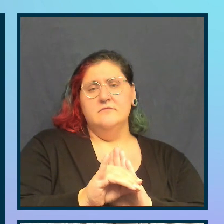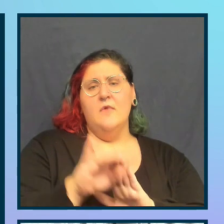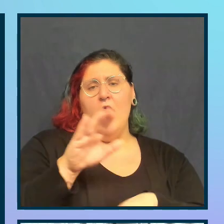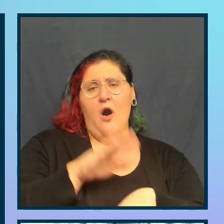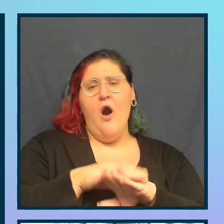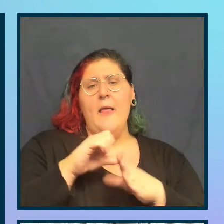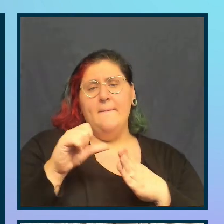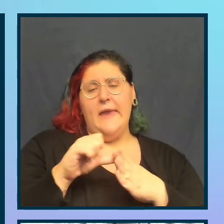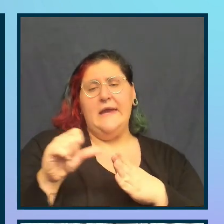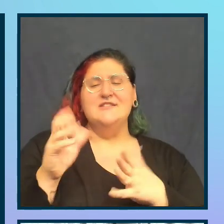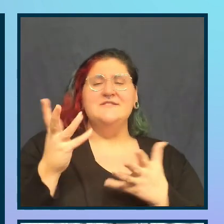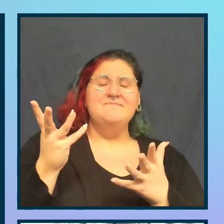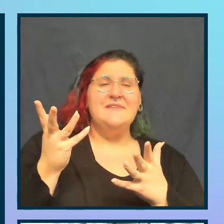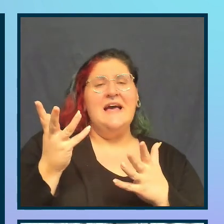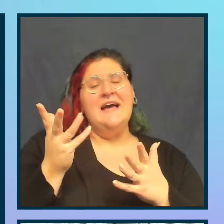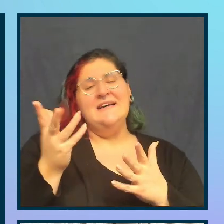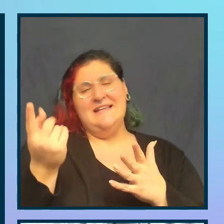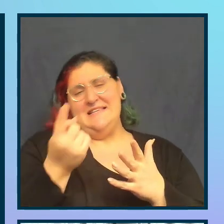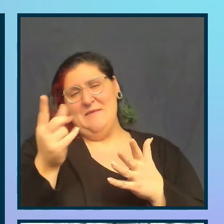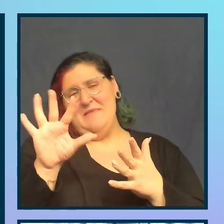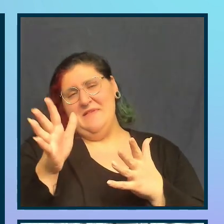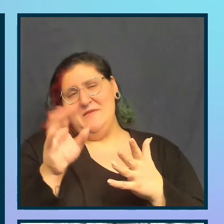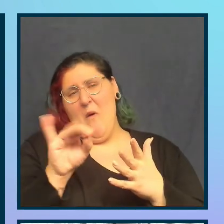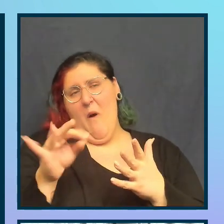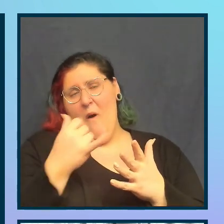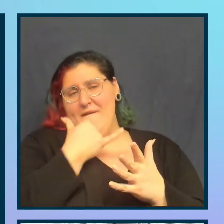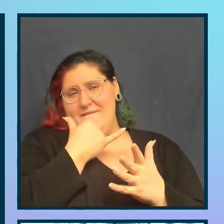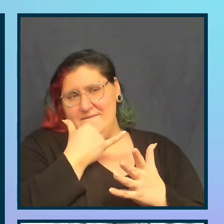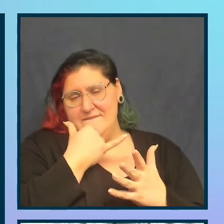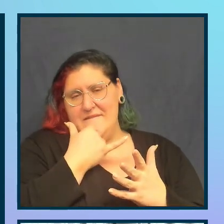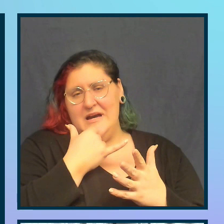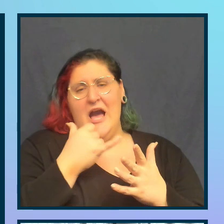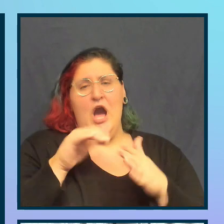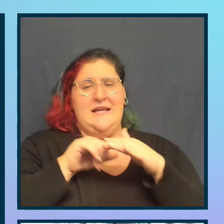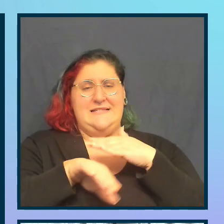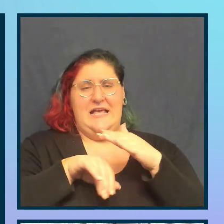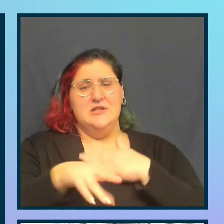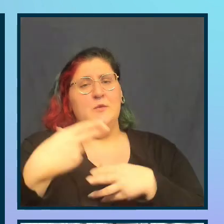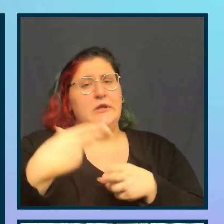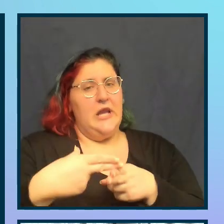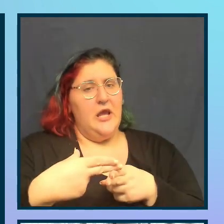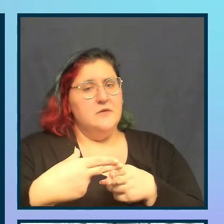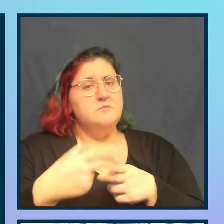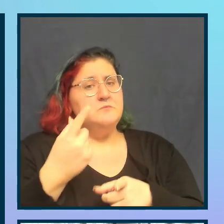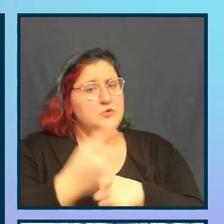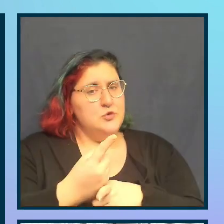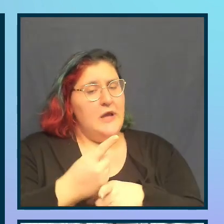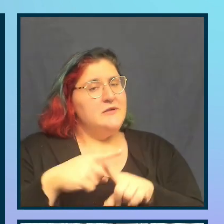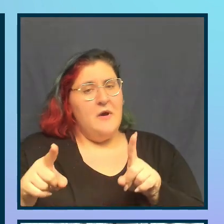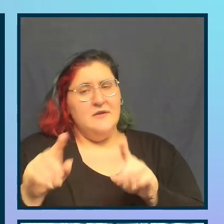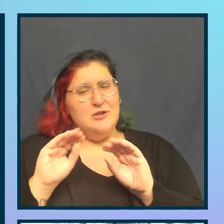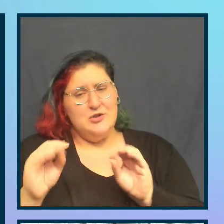name looks correct, but there's no role listed for this particular element and no states. Since this is a frequently asked questions with an